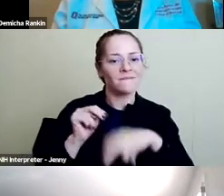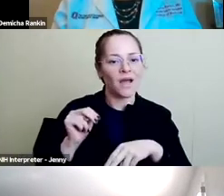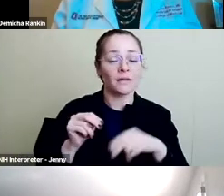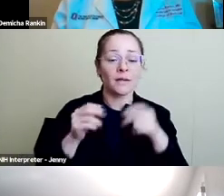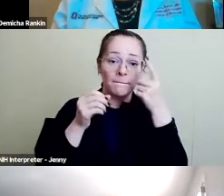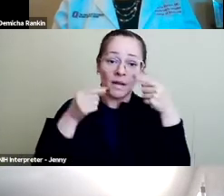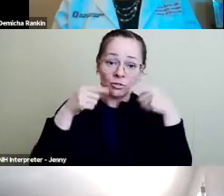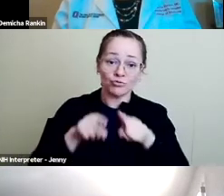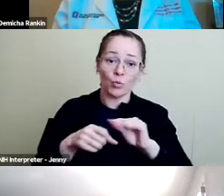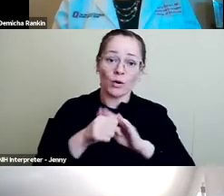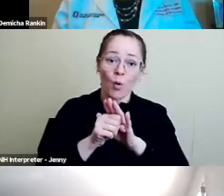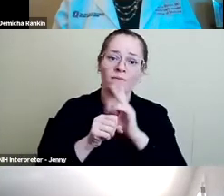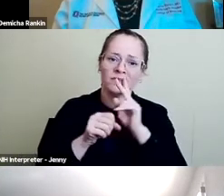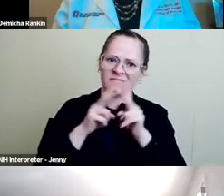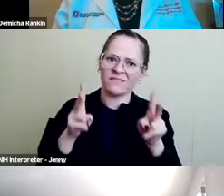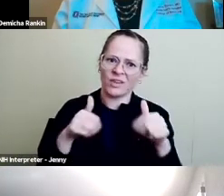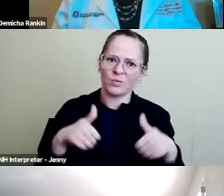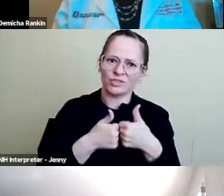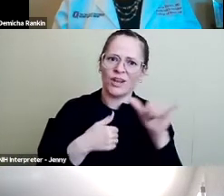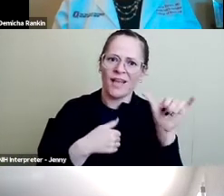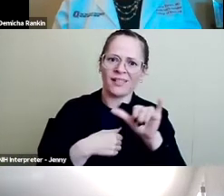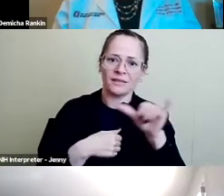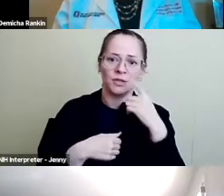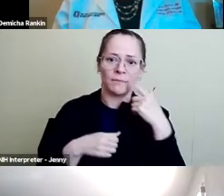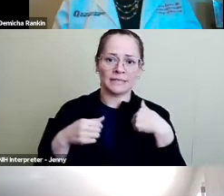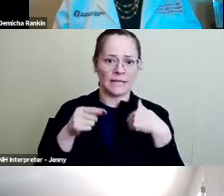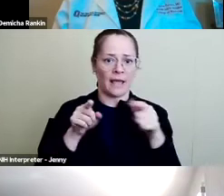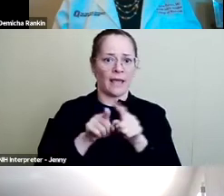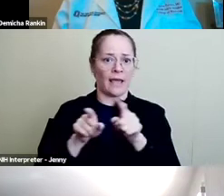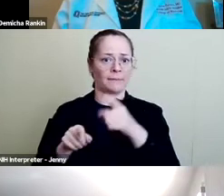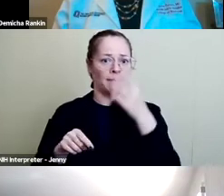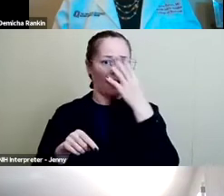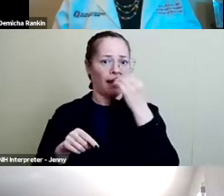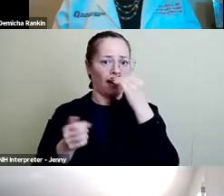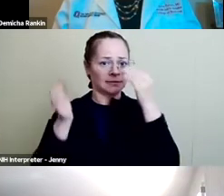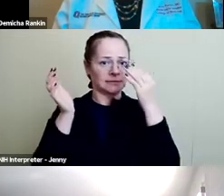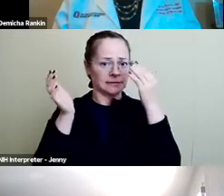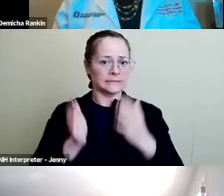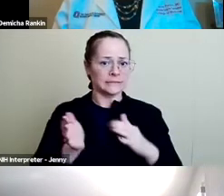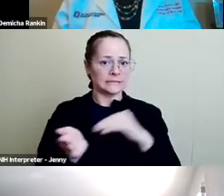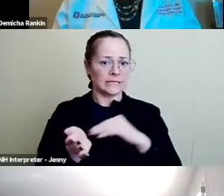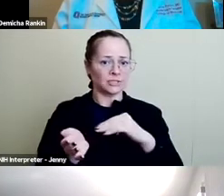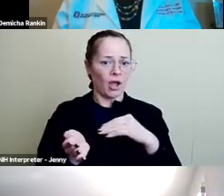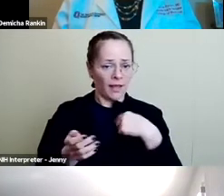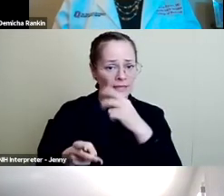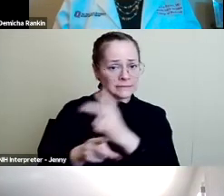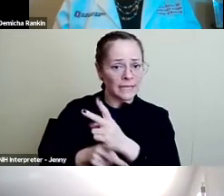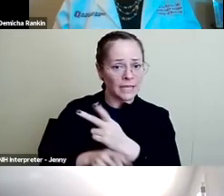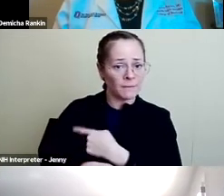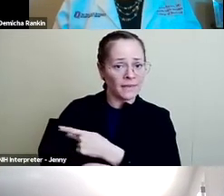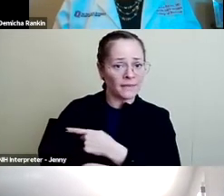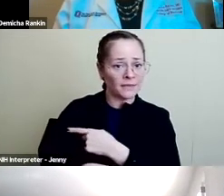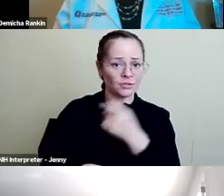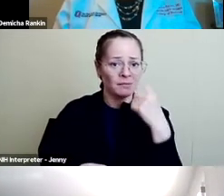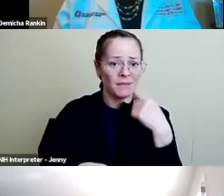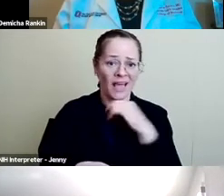been very, very challenging because as an anesthesiologist, not only do we take care of patients in the operating room, but we also are in the ICU